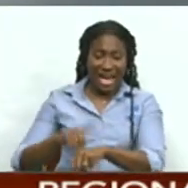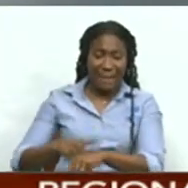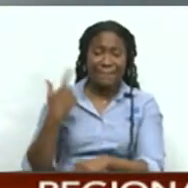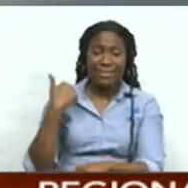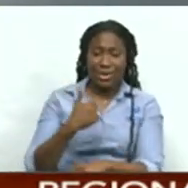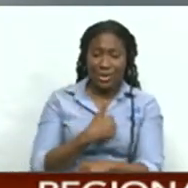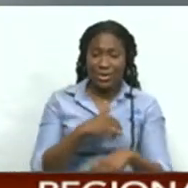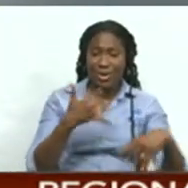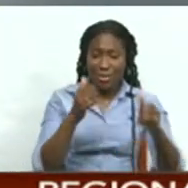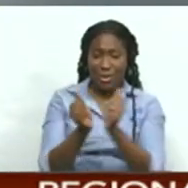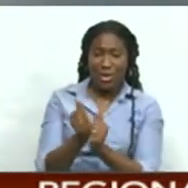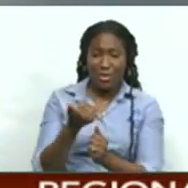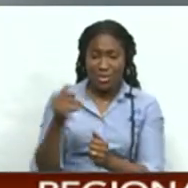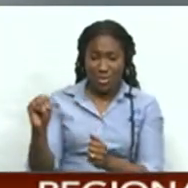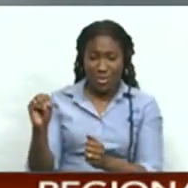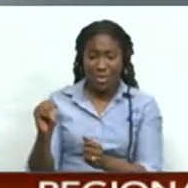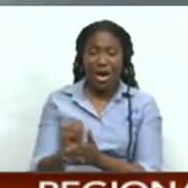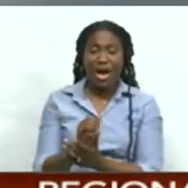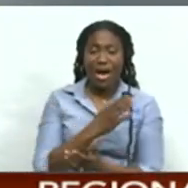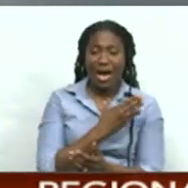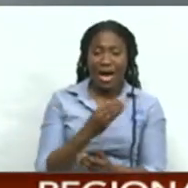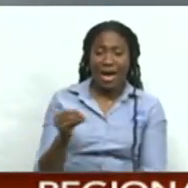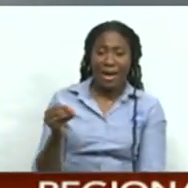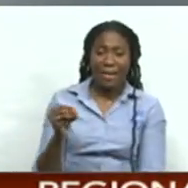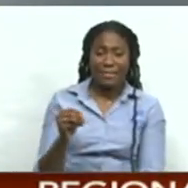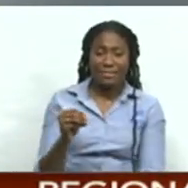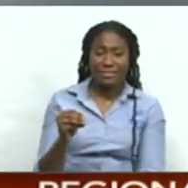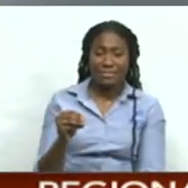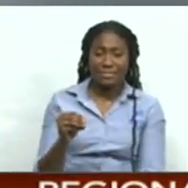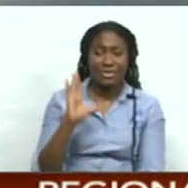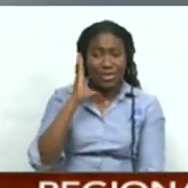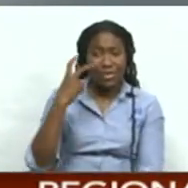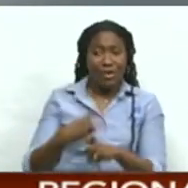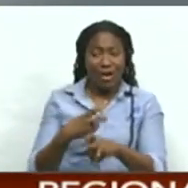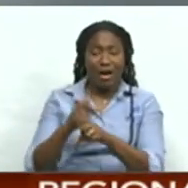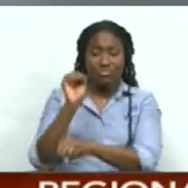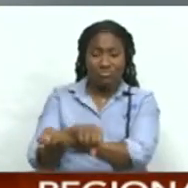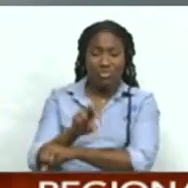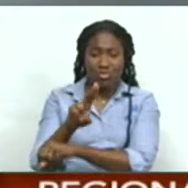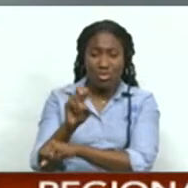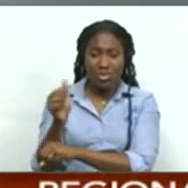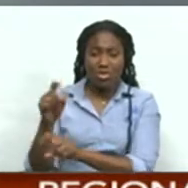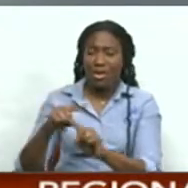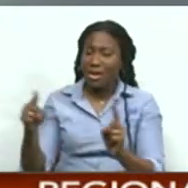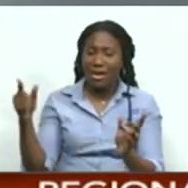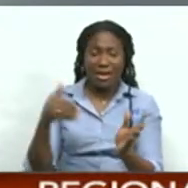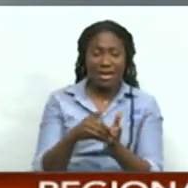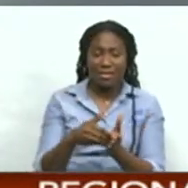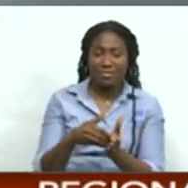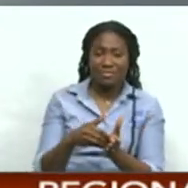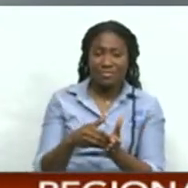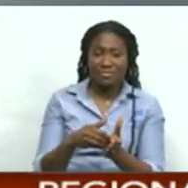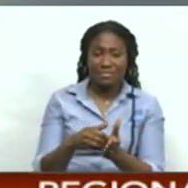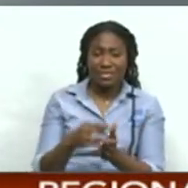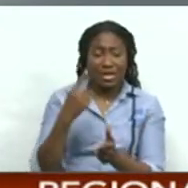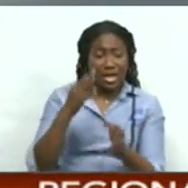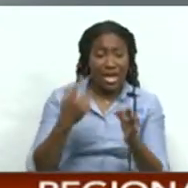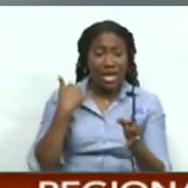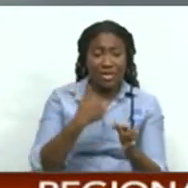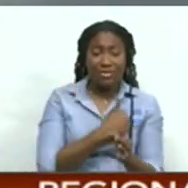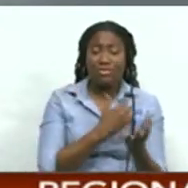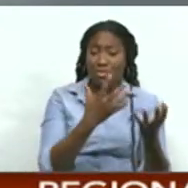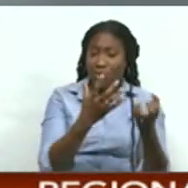Always going to be, you know, a tough opponent. But again, to achieve and to progress